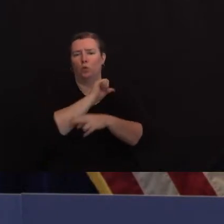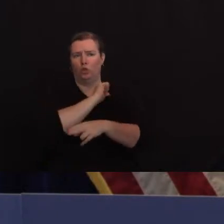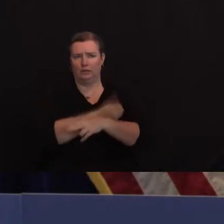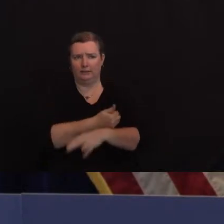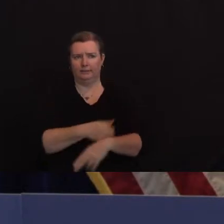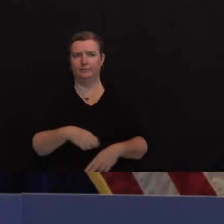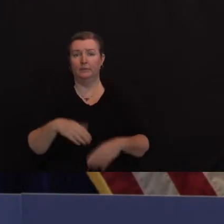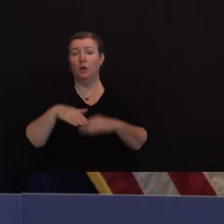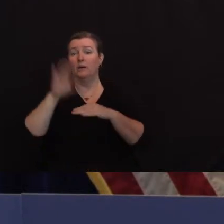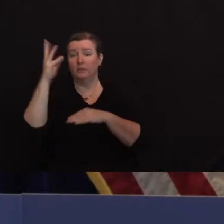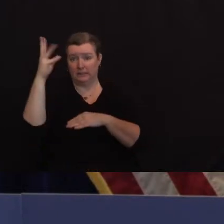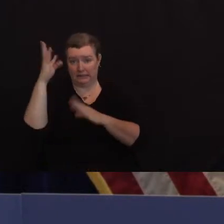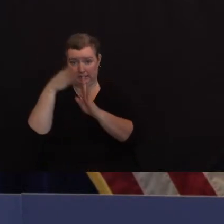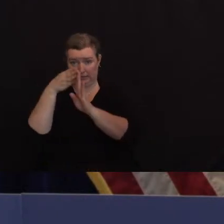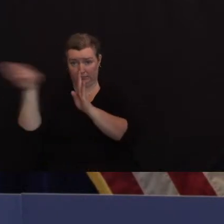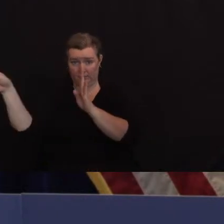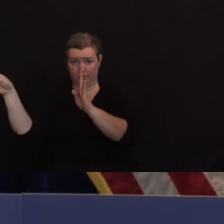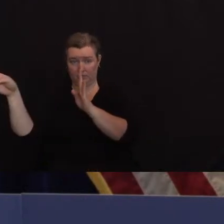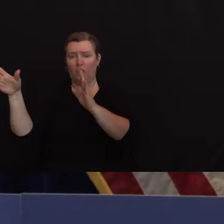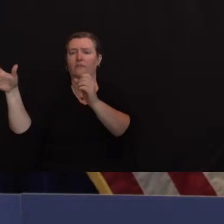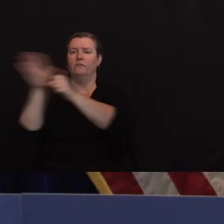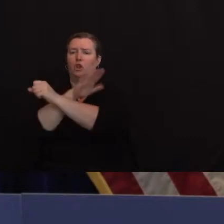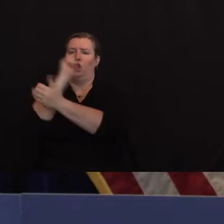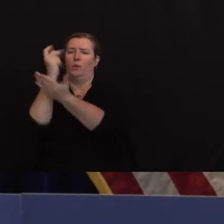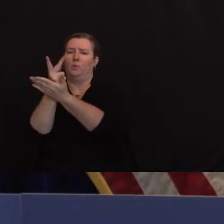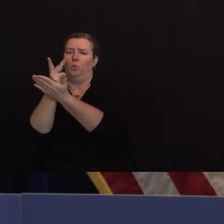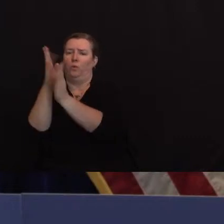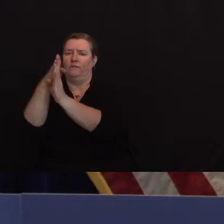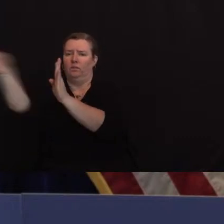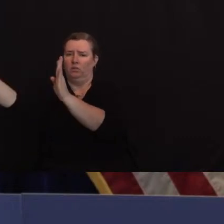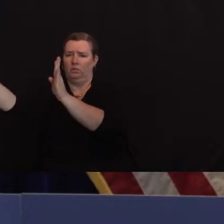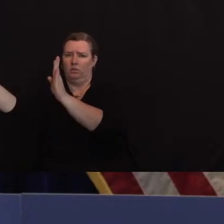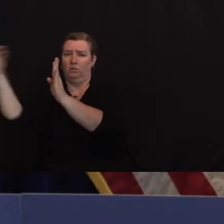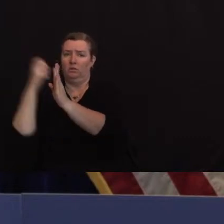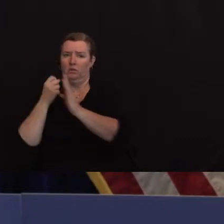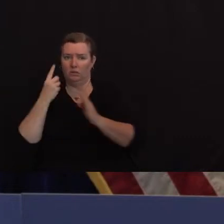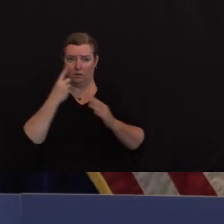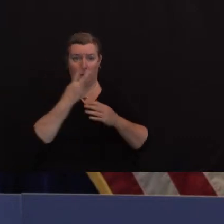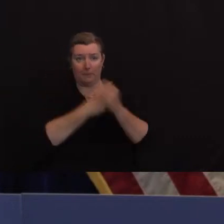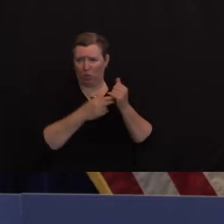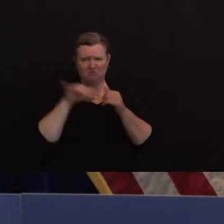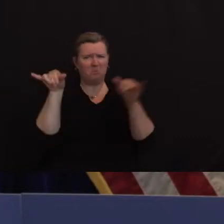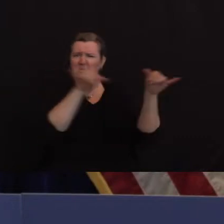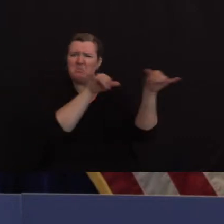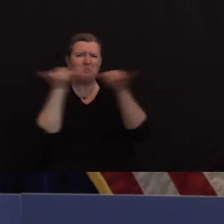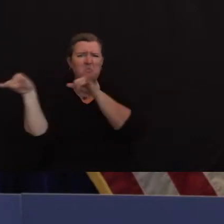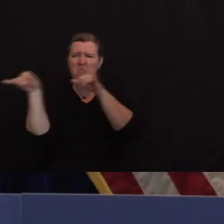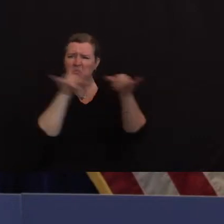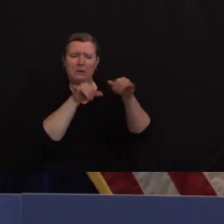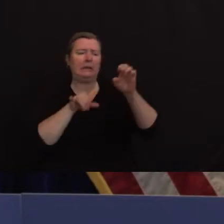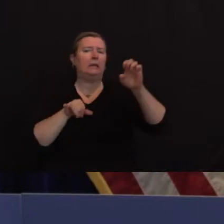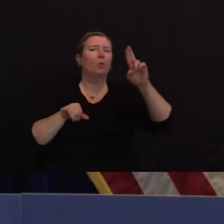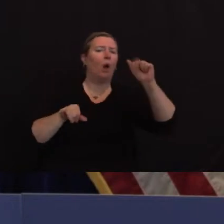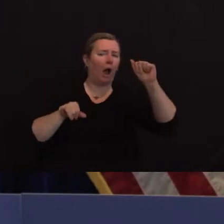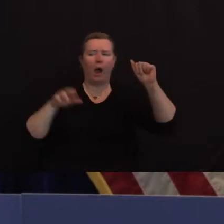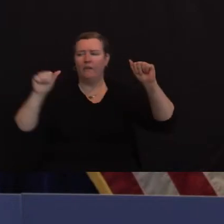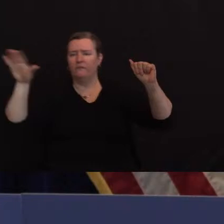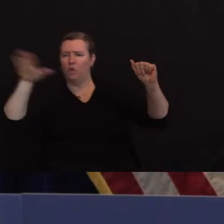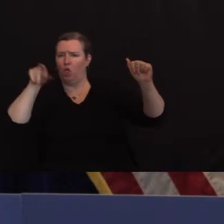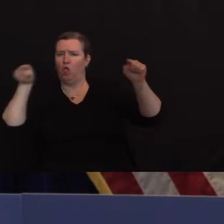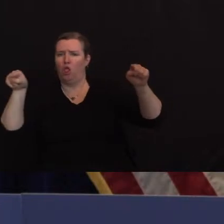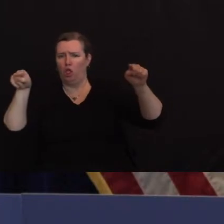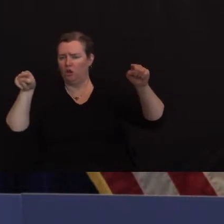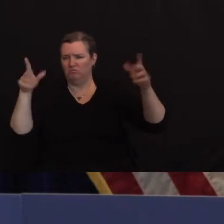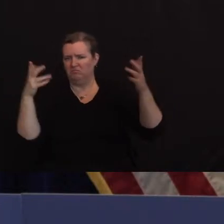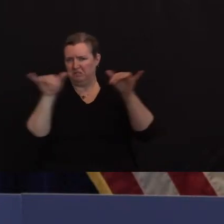mean. But they are both the same formulation. They are not different vaccines. And as